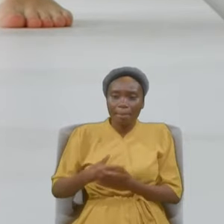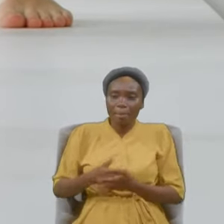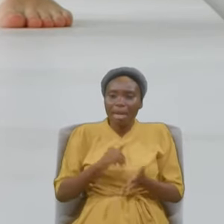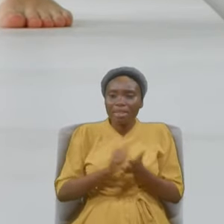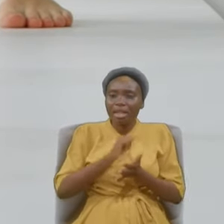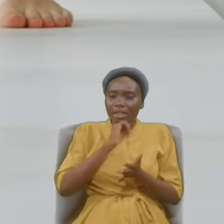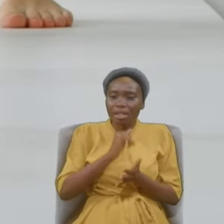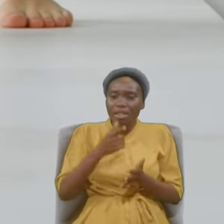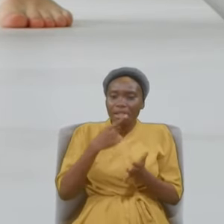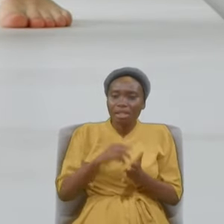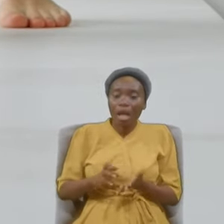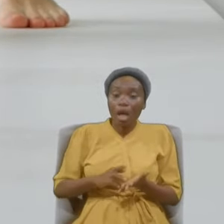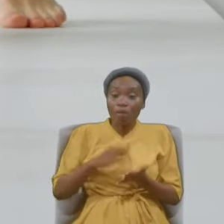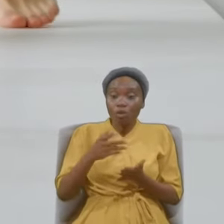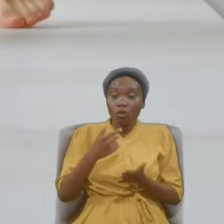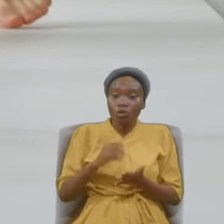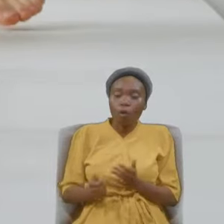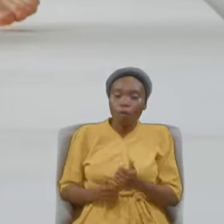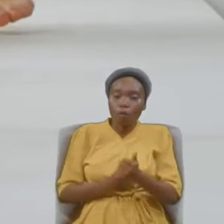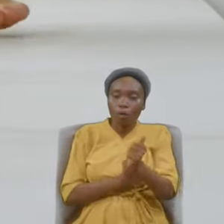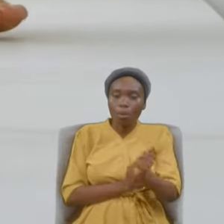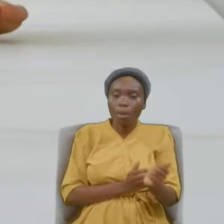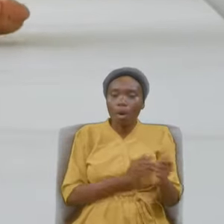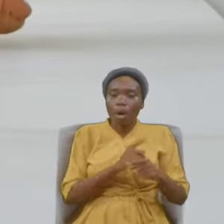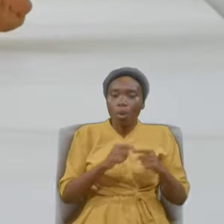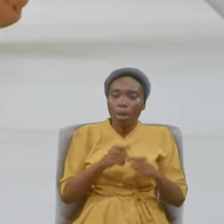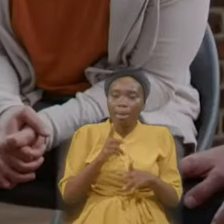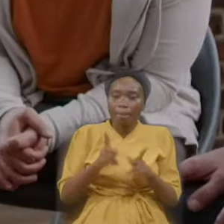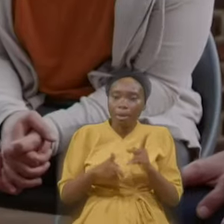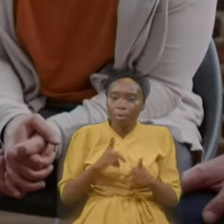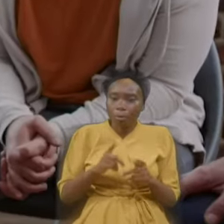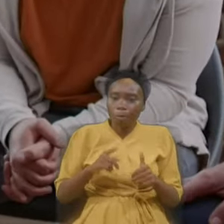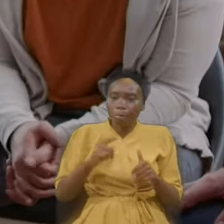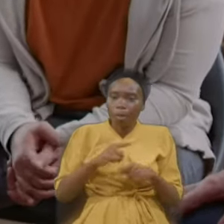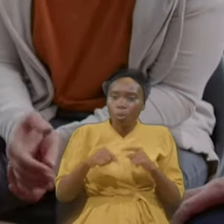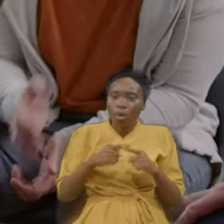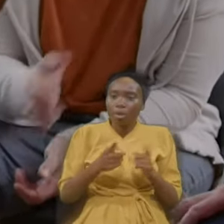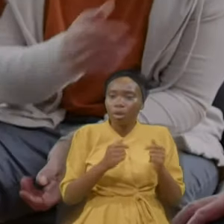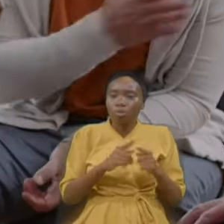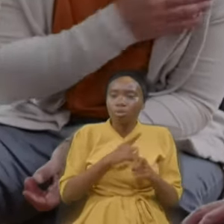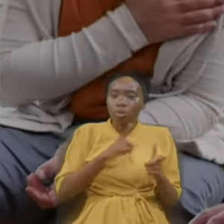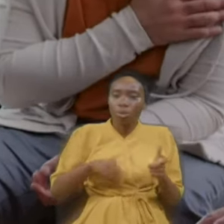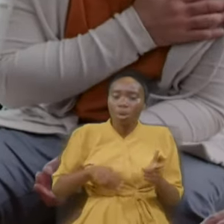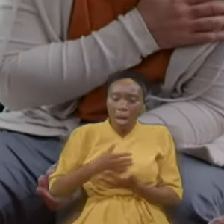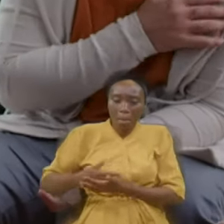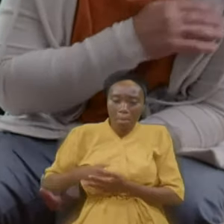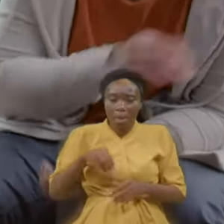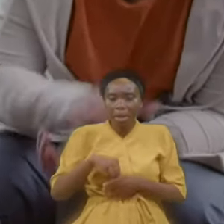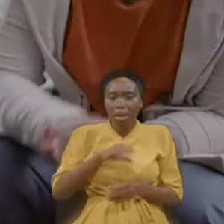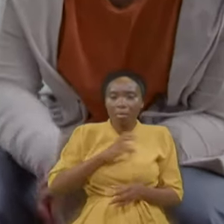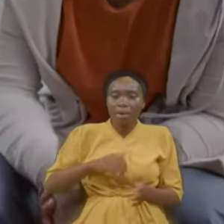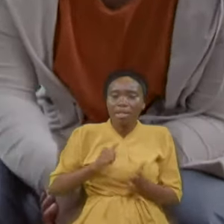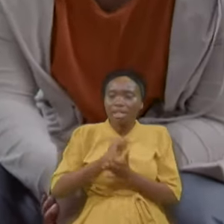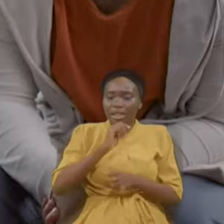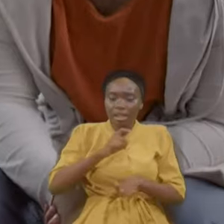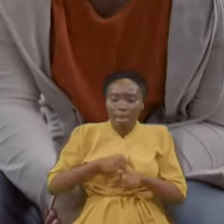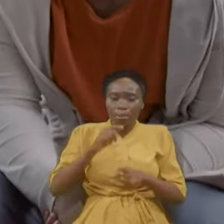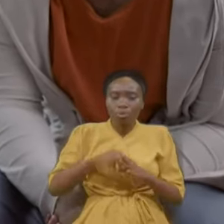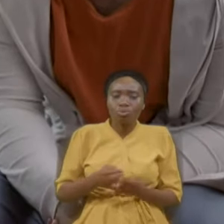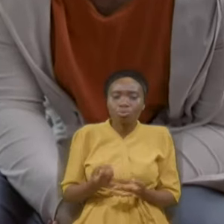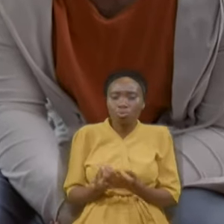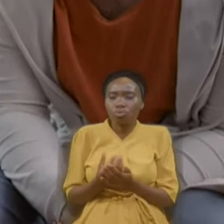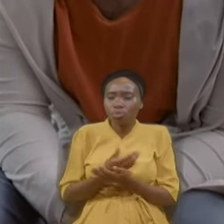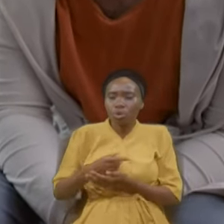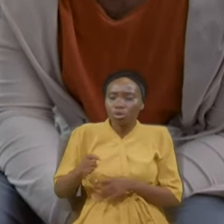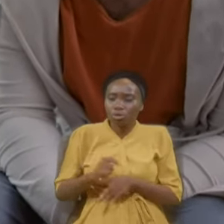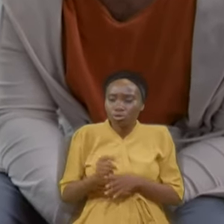the result of follow-up. When people, first of all, when they come to the Lord, they are babes in Christ. And that's the time for you to nurture them,